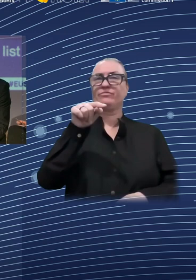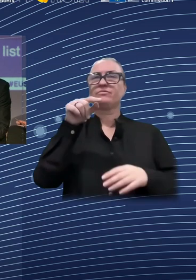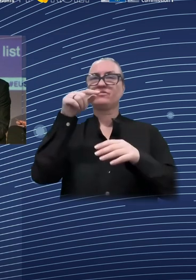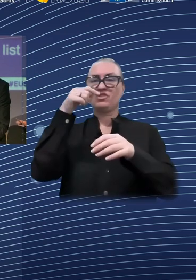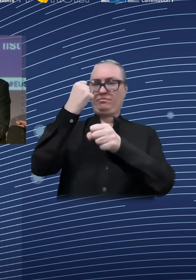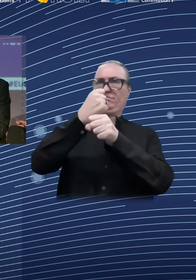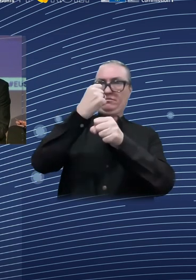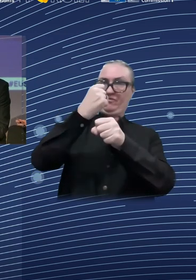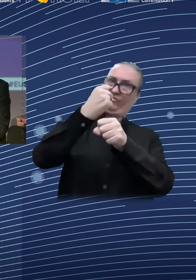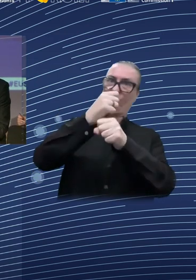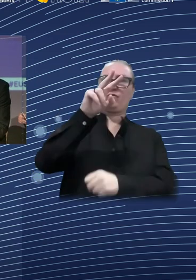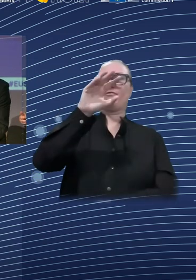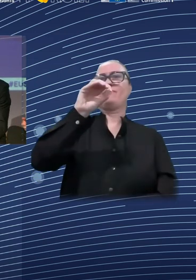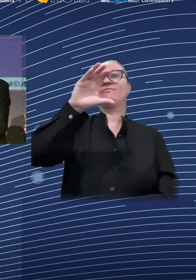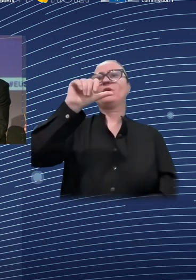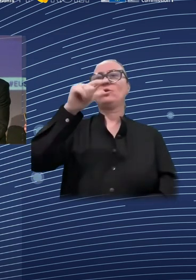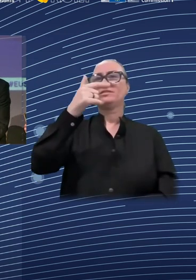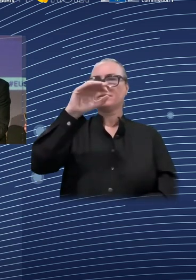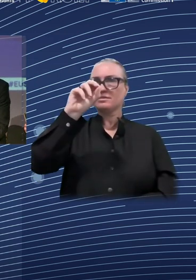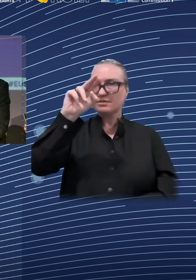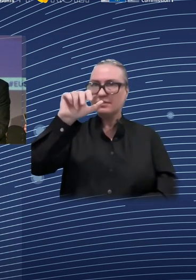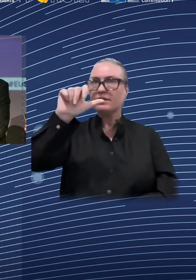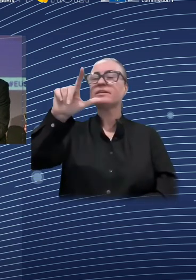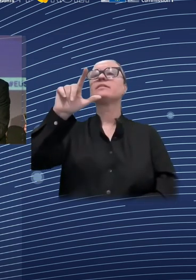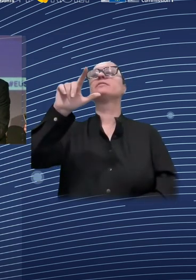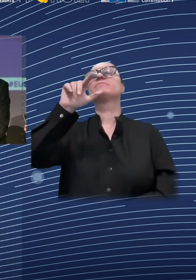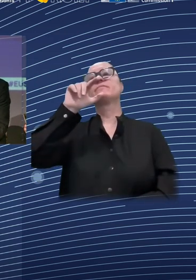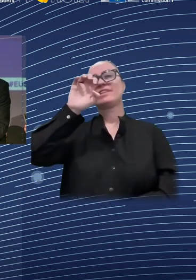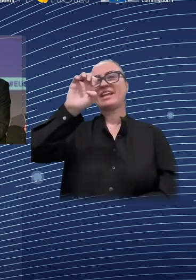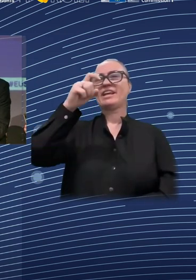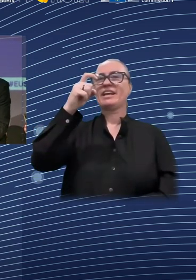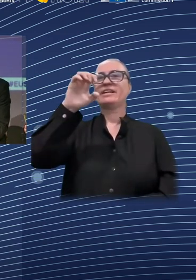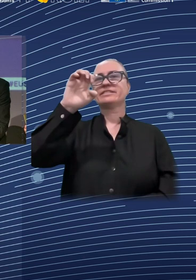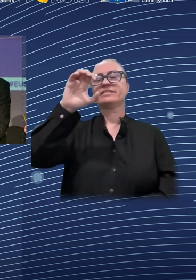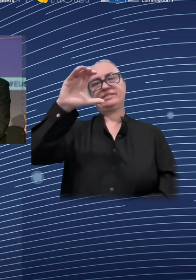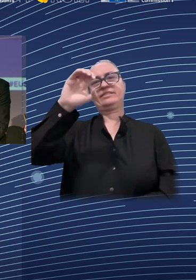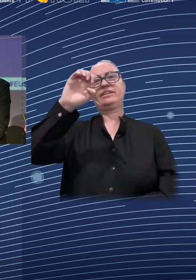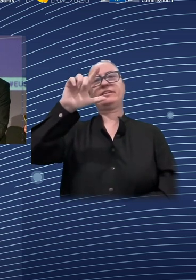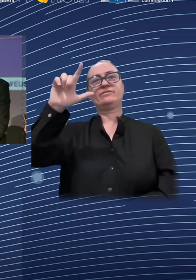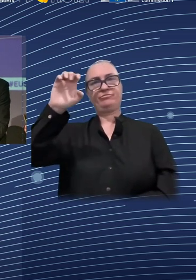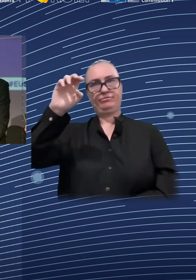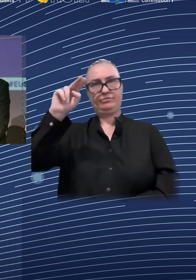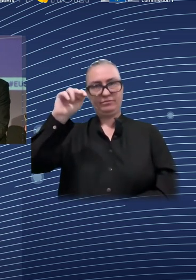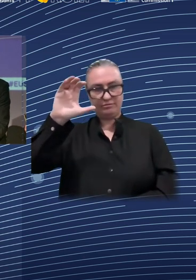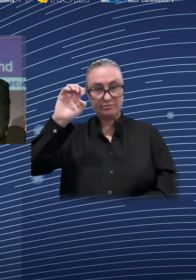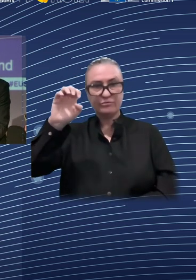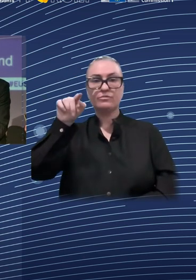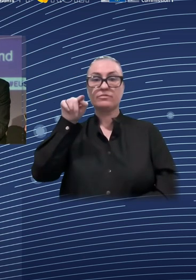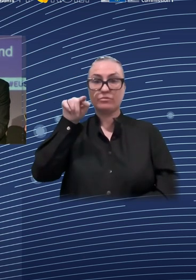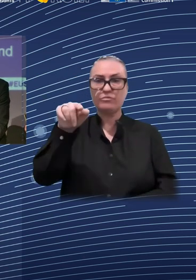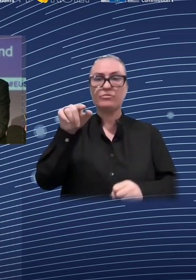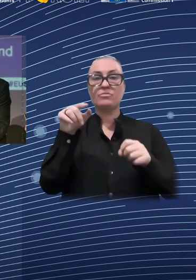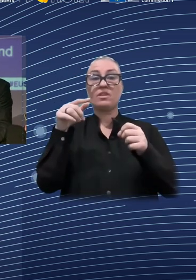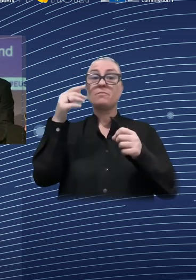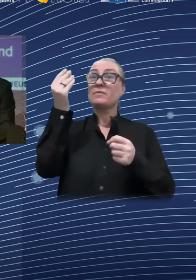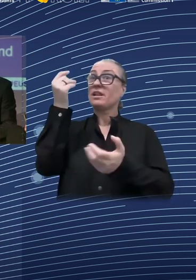an open innovation community and an observatory of trends and a learning factory, a collaborative learning factory, we call it,